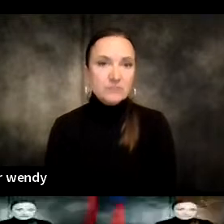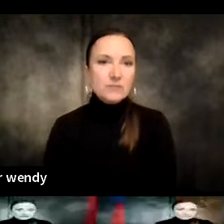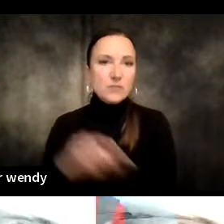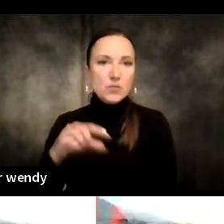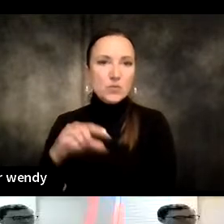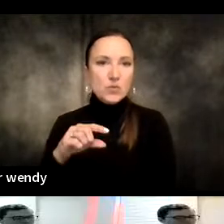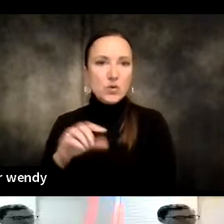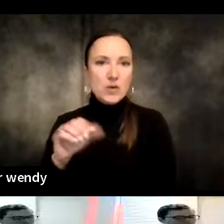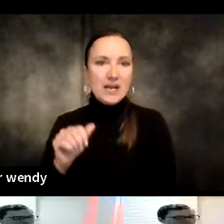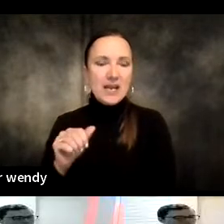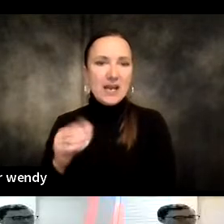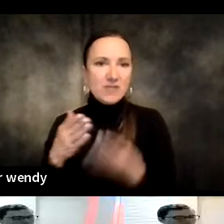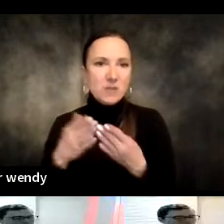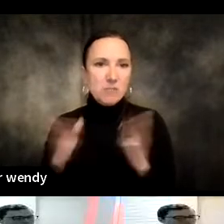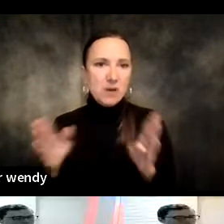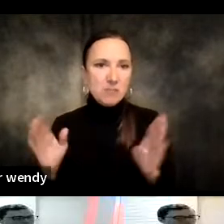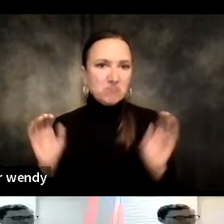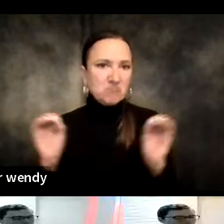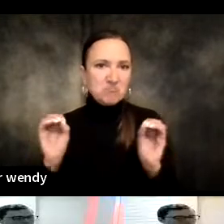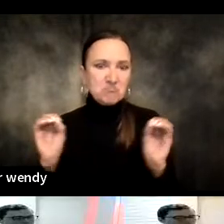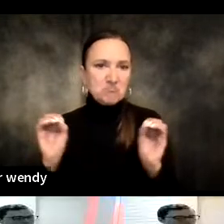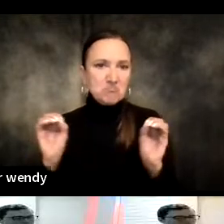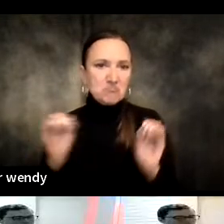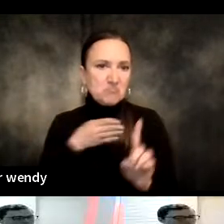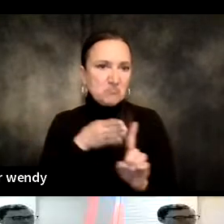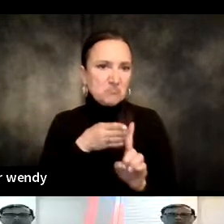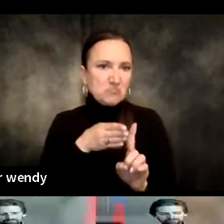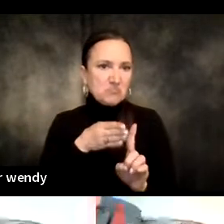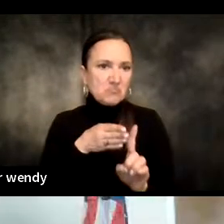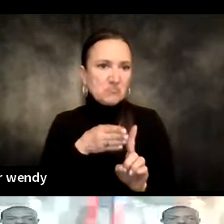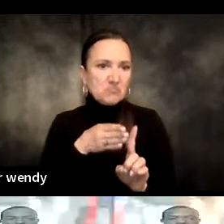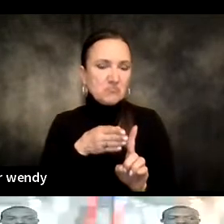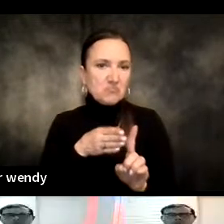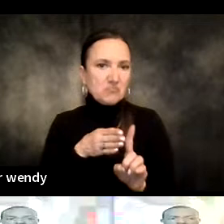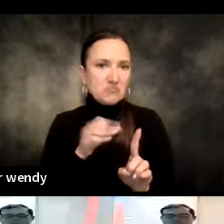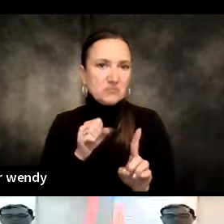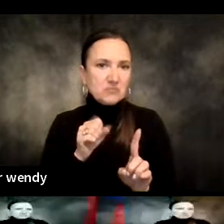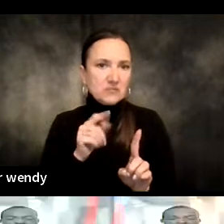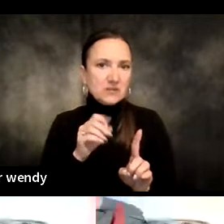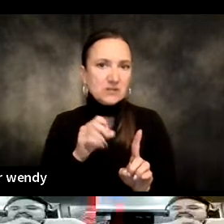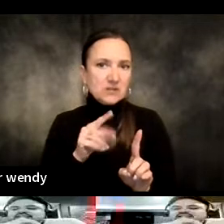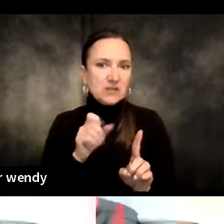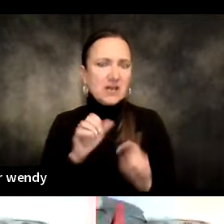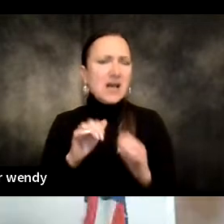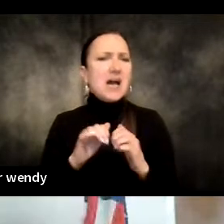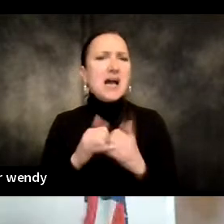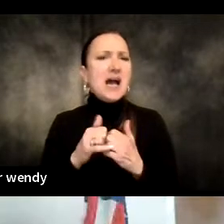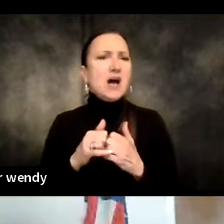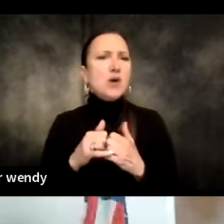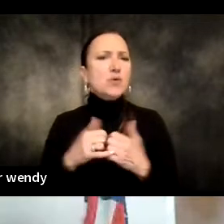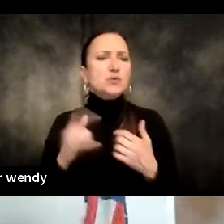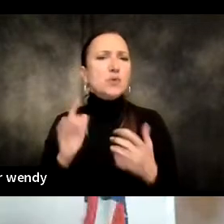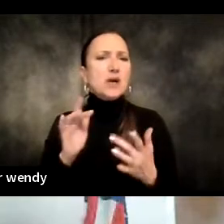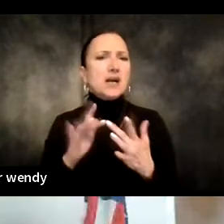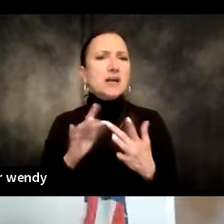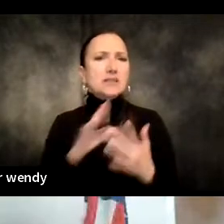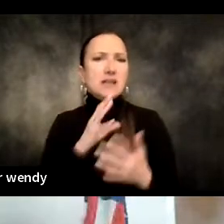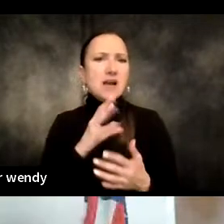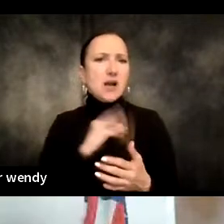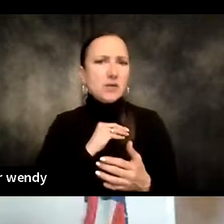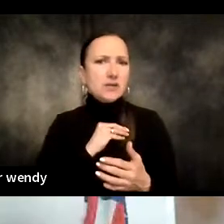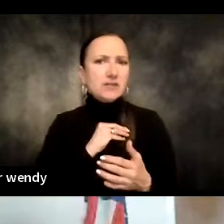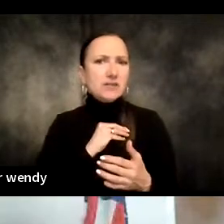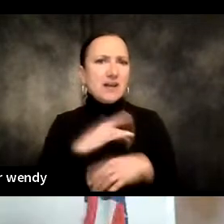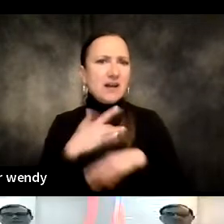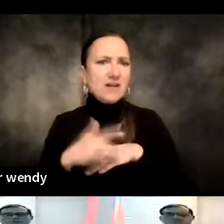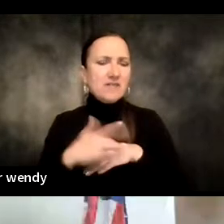from the public, I don't see one specifically for you, Mr. Stout. There is one question. How does one go about contacting the owner of an unkept vacant